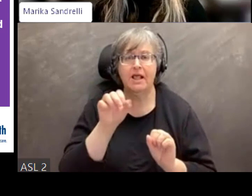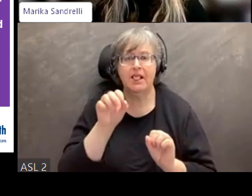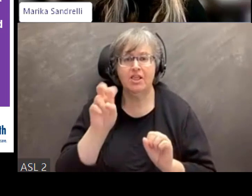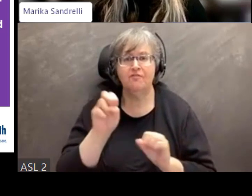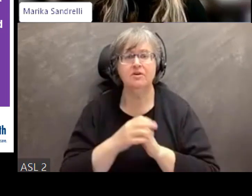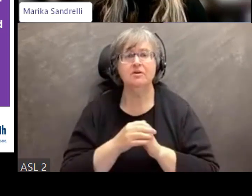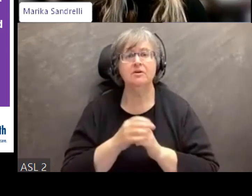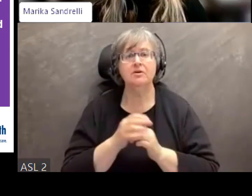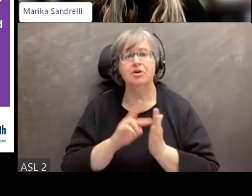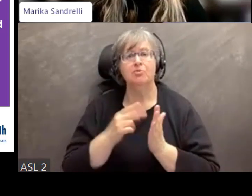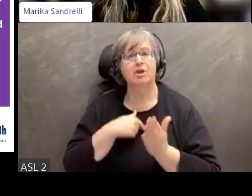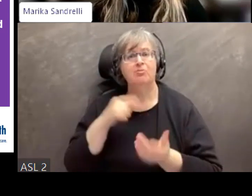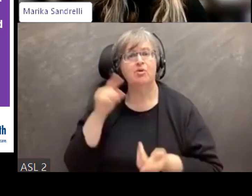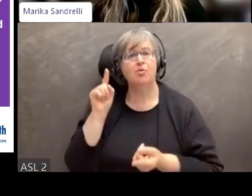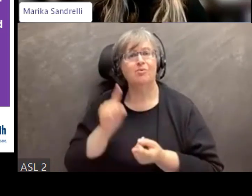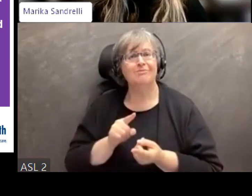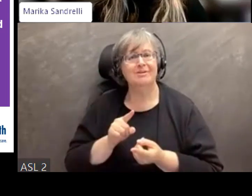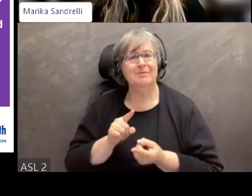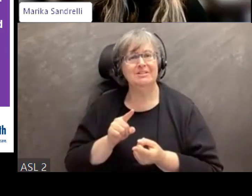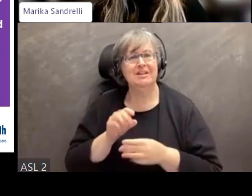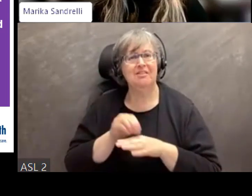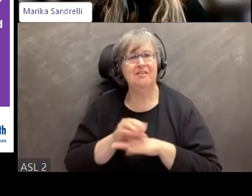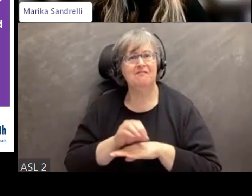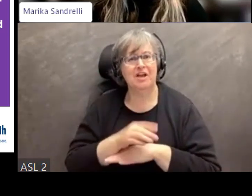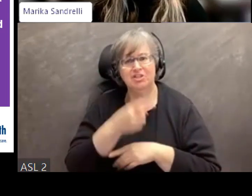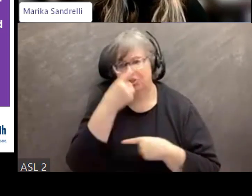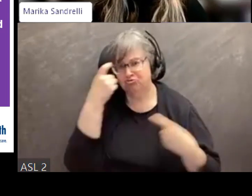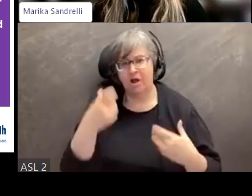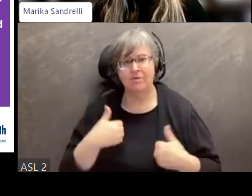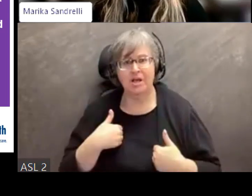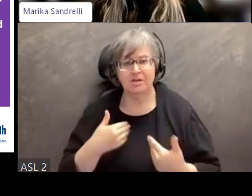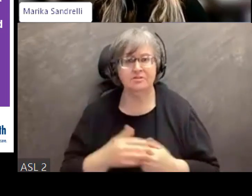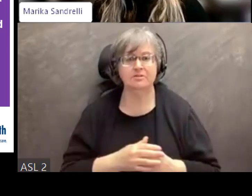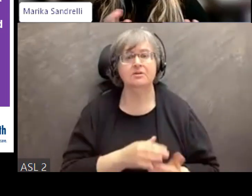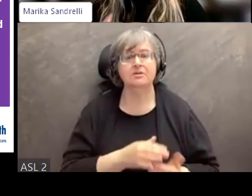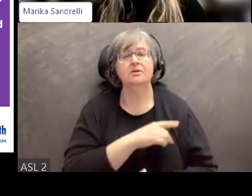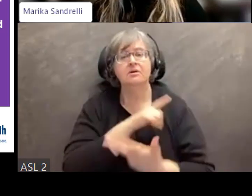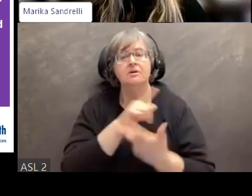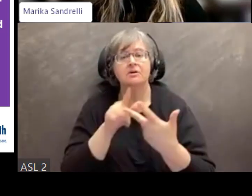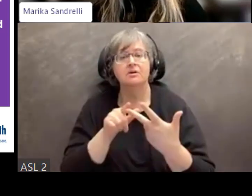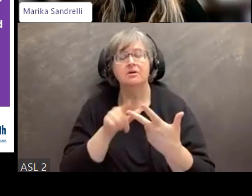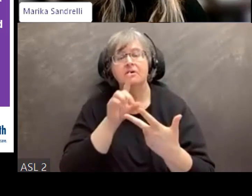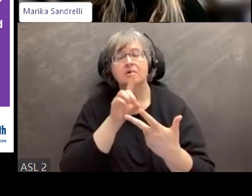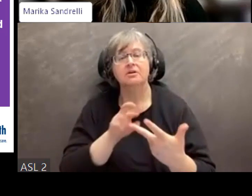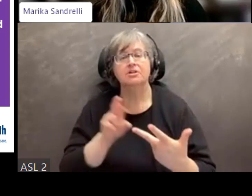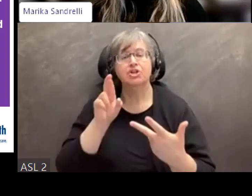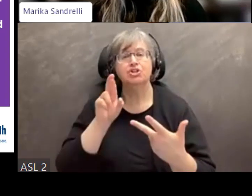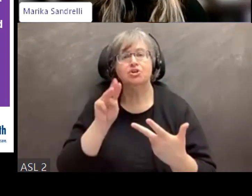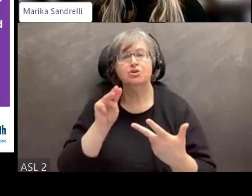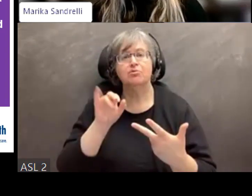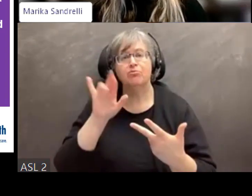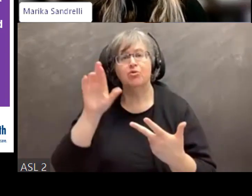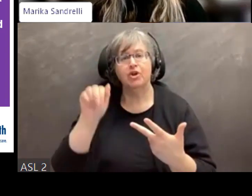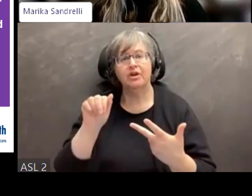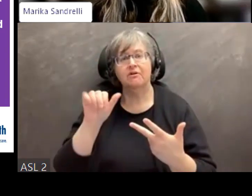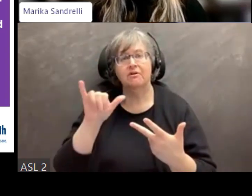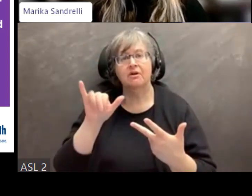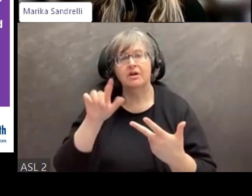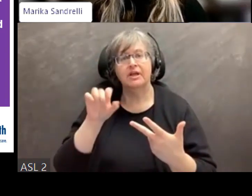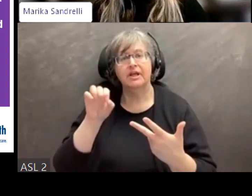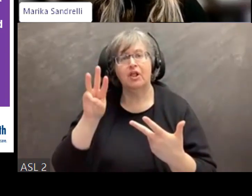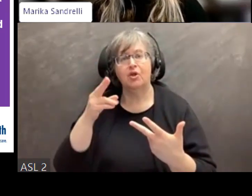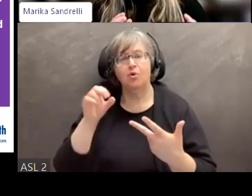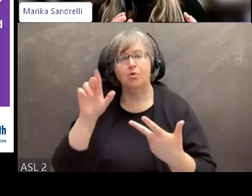coping, or love, we're minimizing the effects of trauma. And then Dr. Maria Yellowhorse Braveheart,